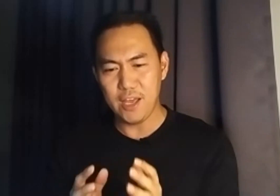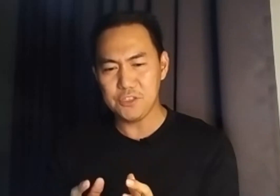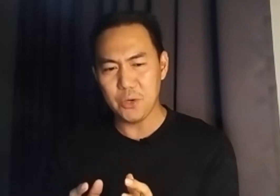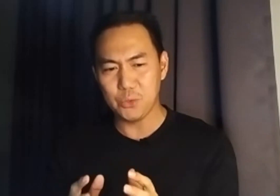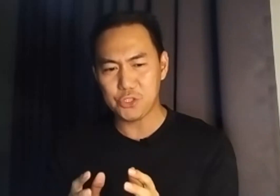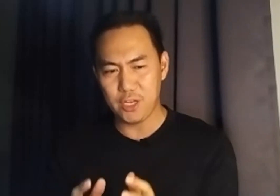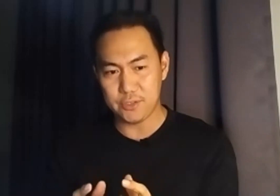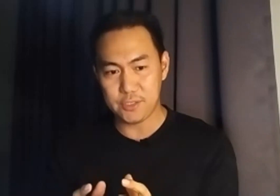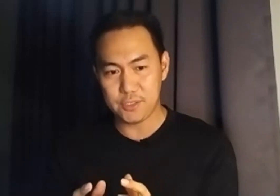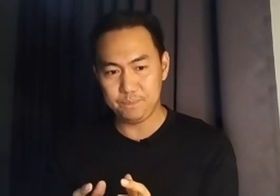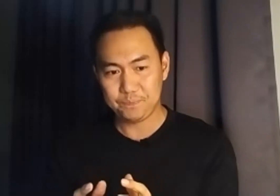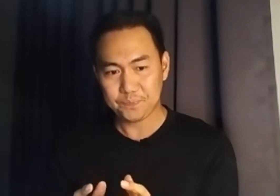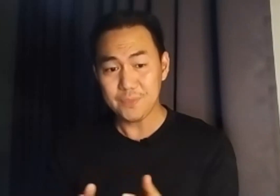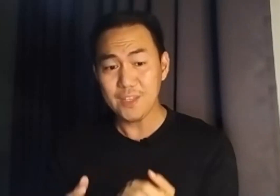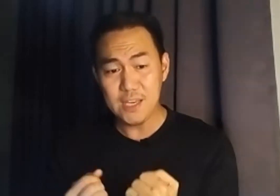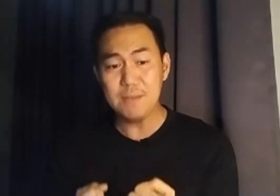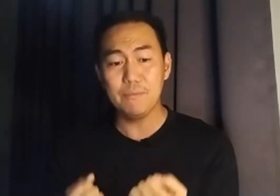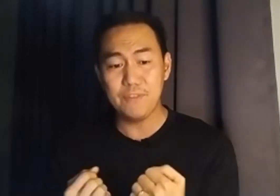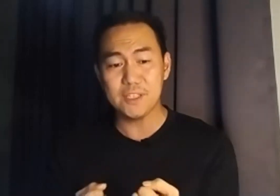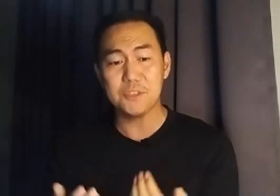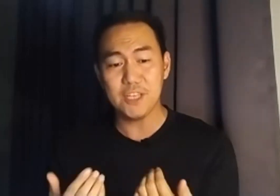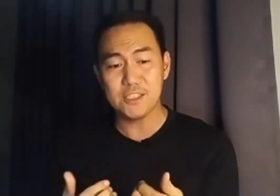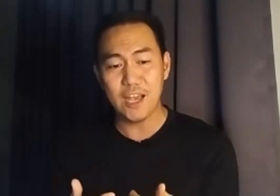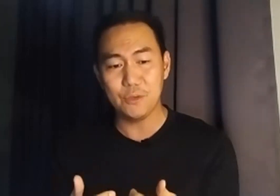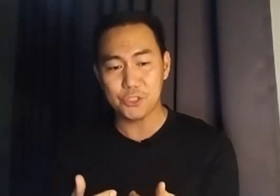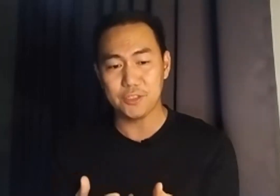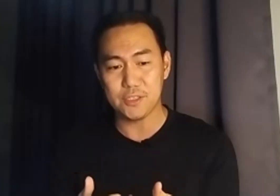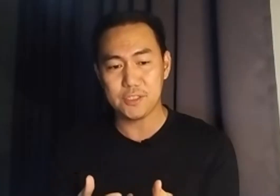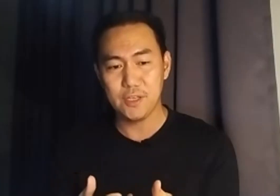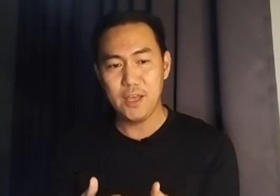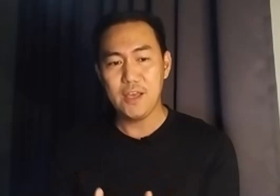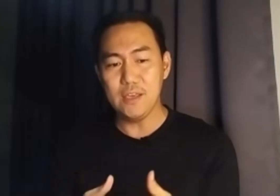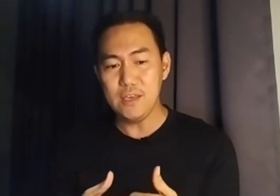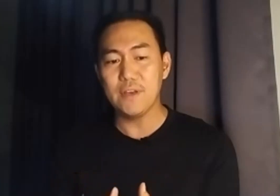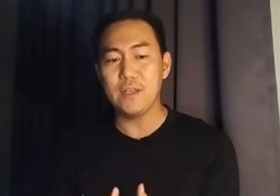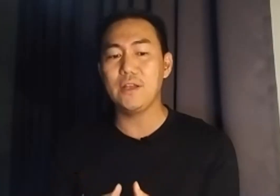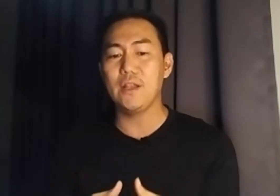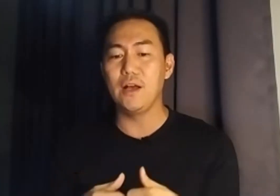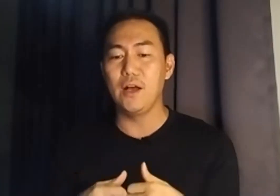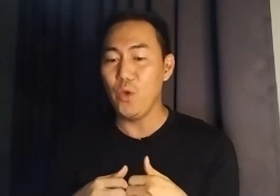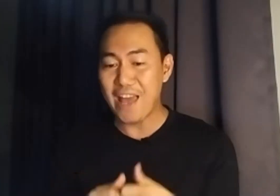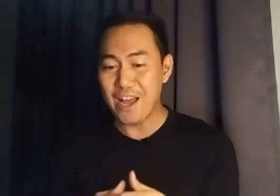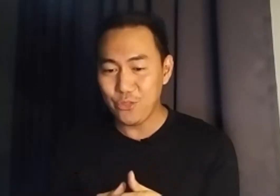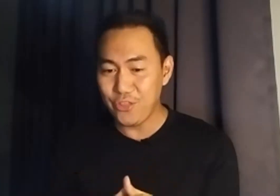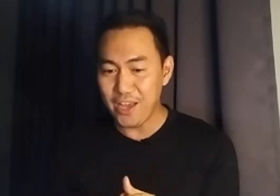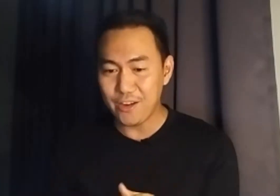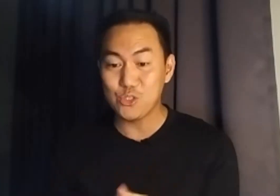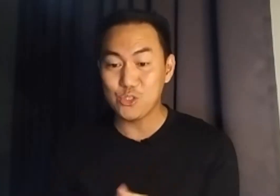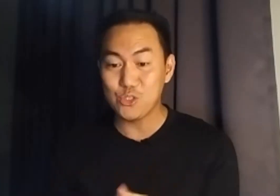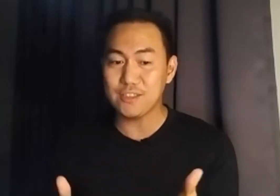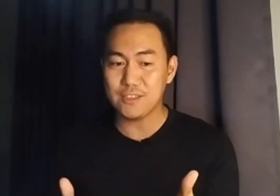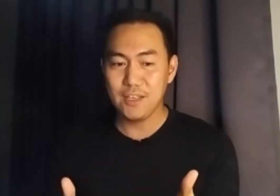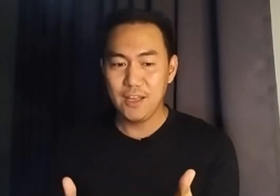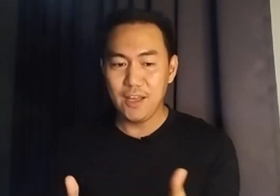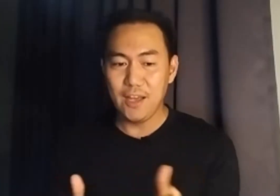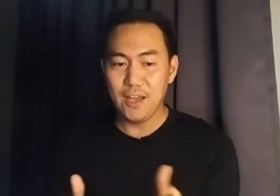even NGO shelters keep victims inside those shelters, even without their